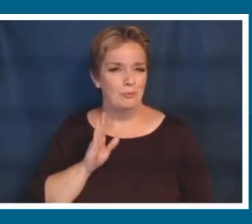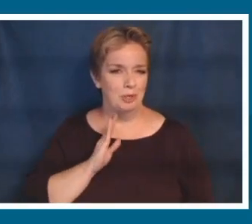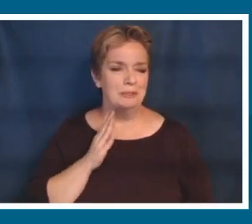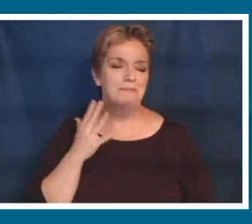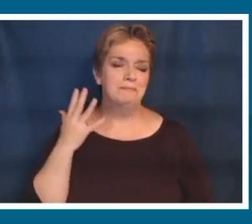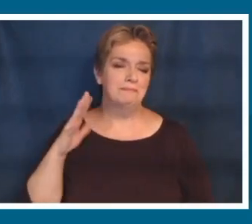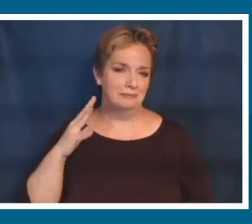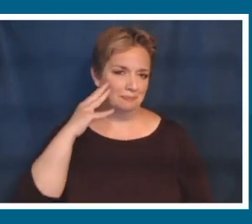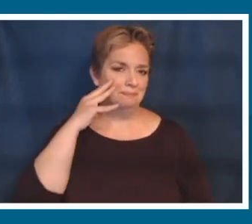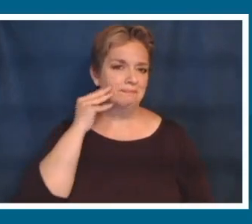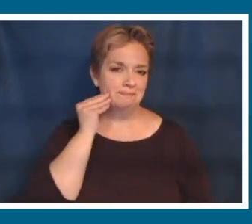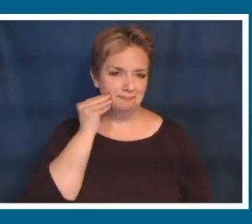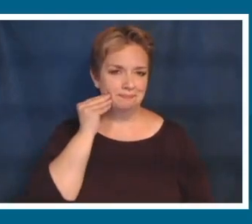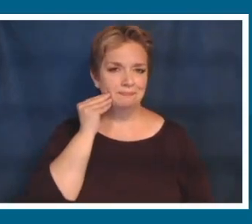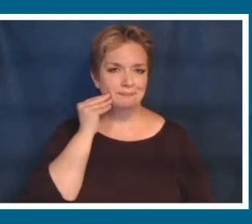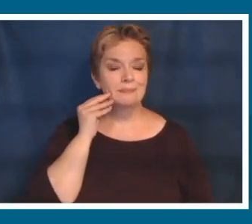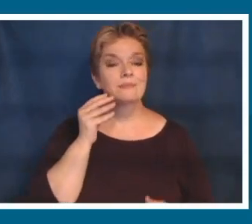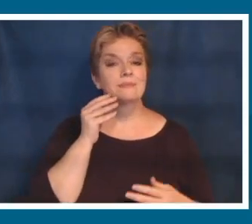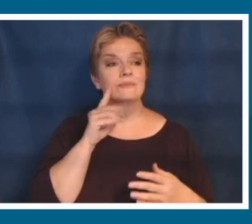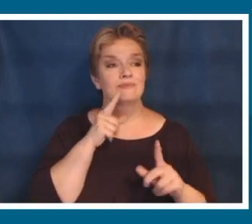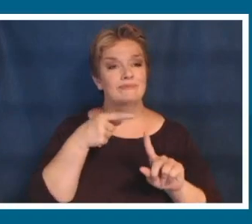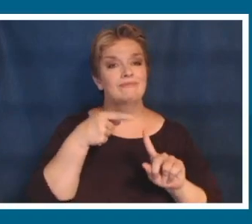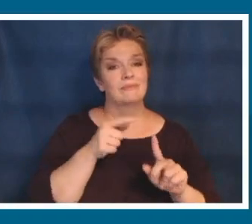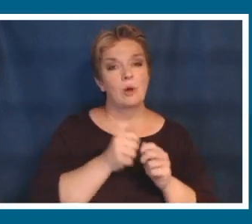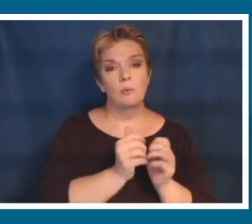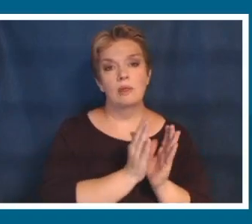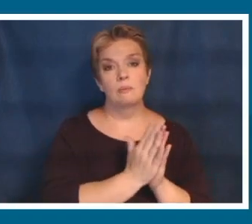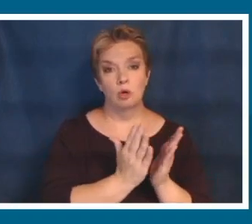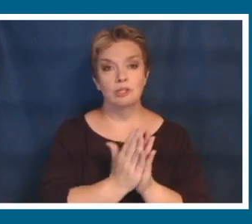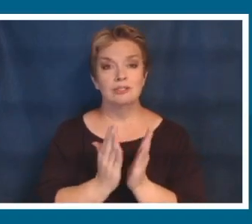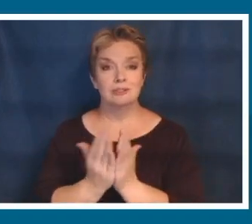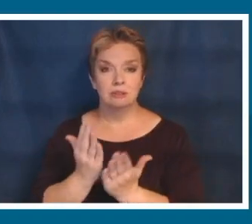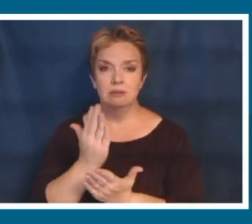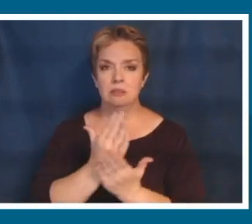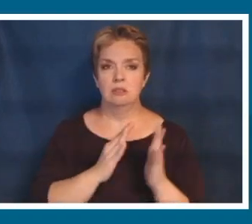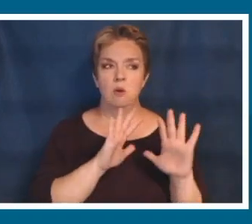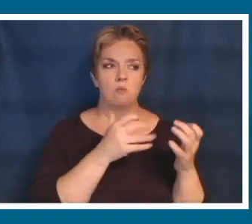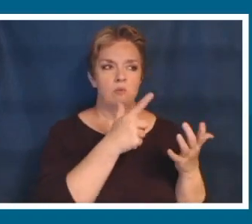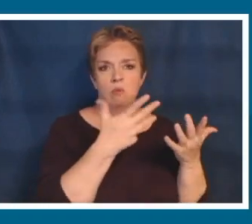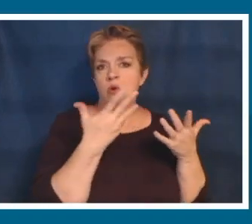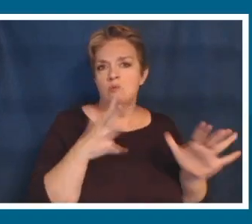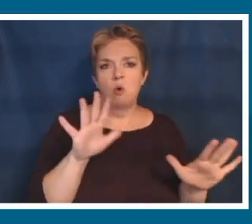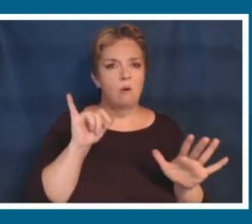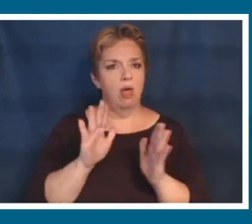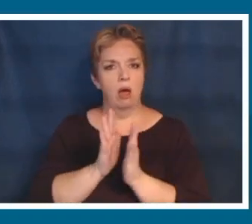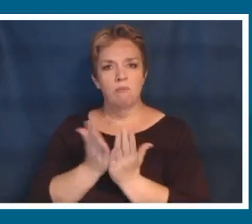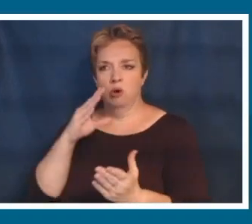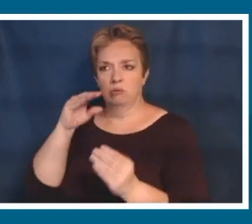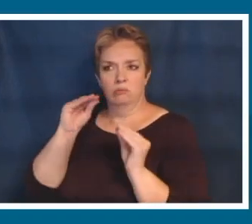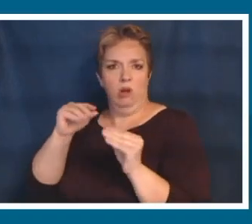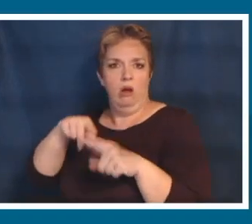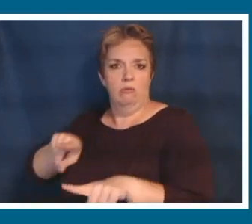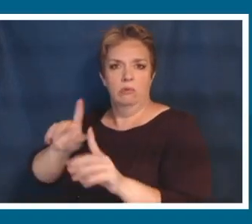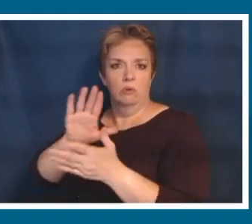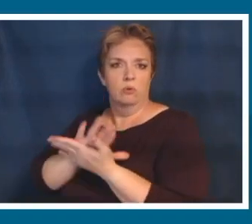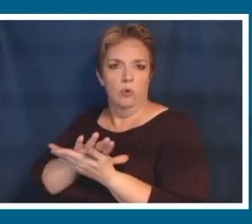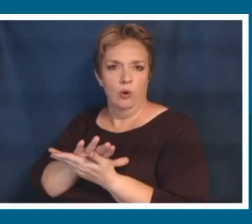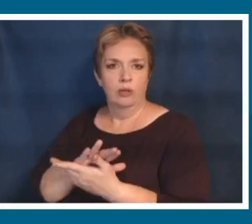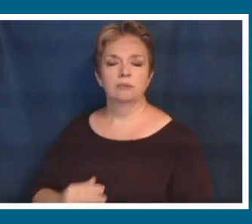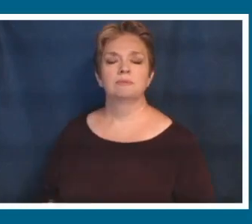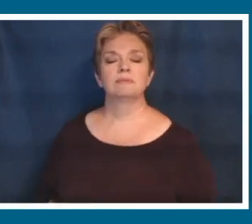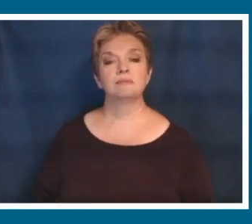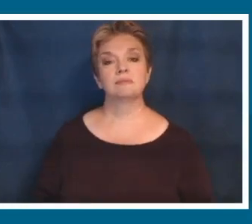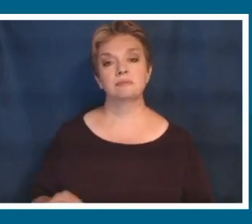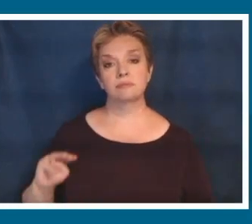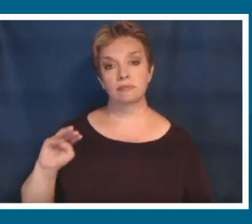in particular about books that some groups don't want in our schools. With Megan's situation, she